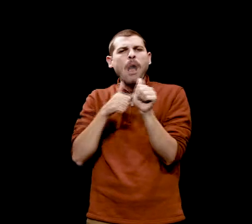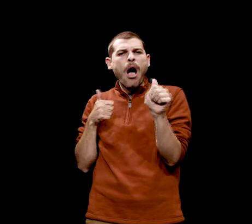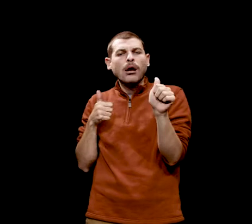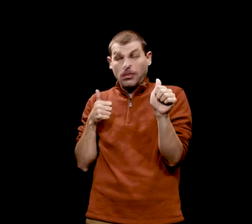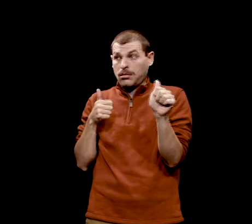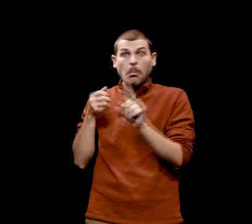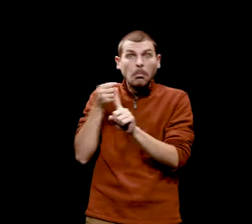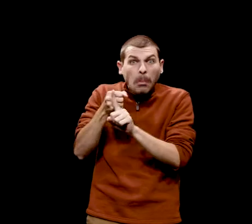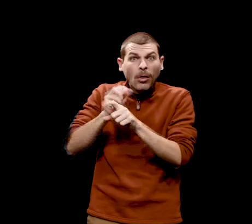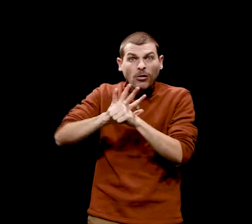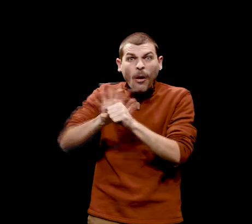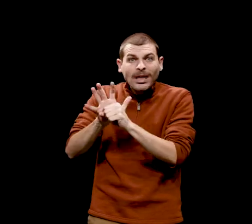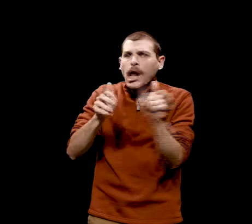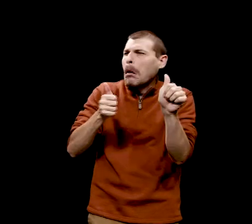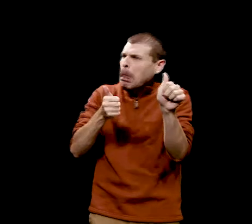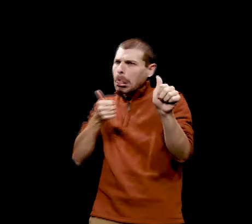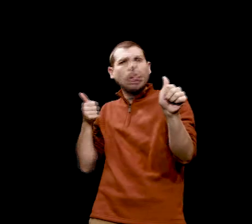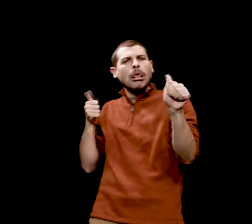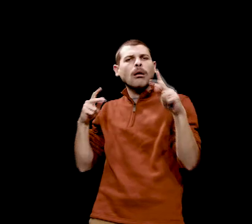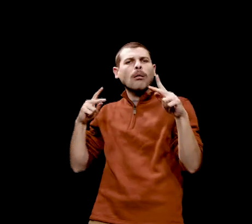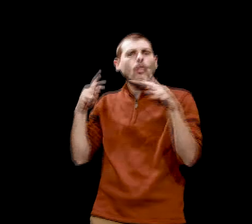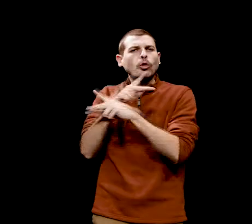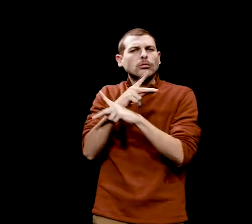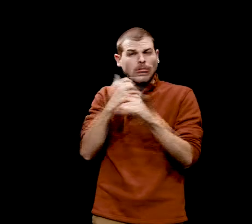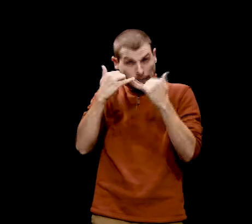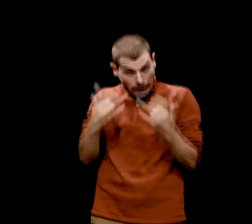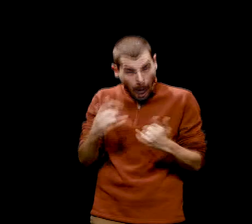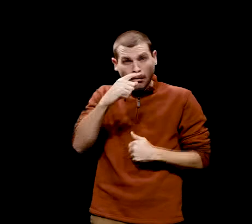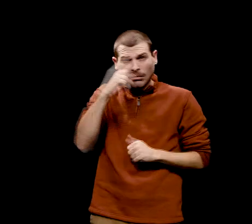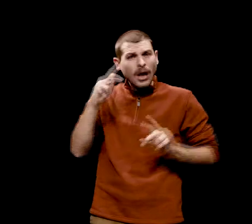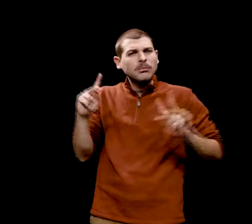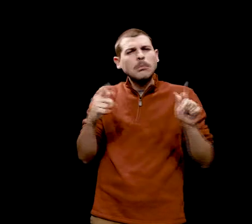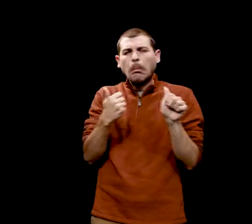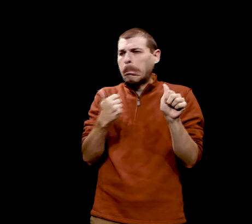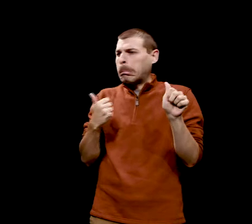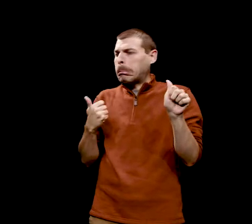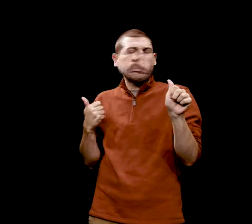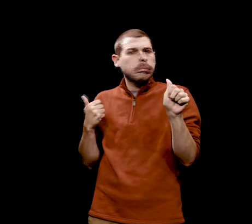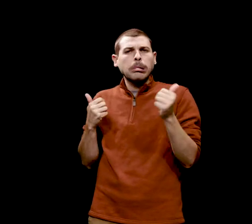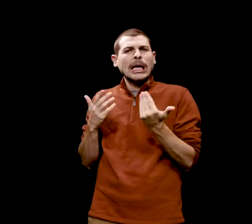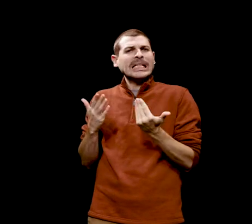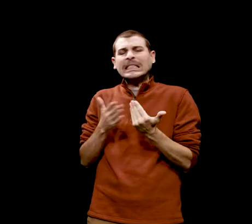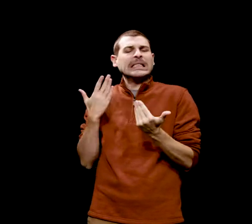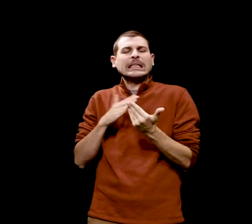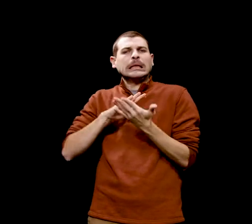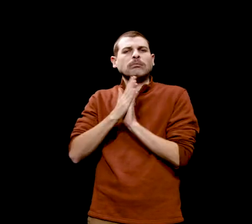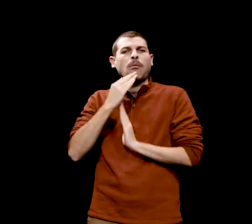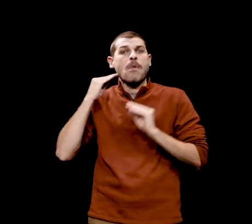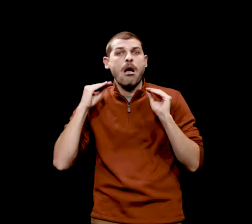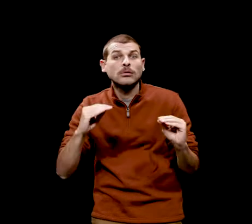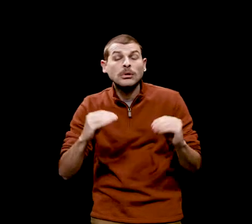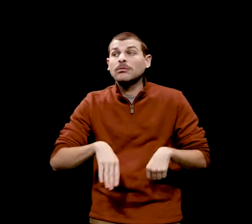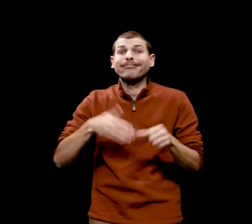prosperity. COVID-19 has only widened this gap, leaving Black Oregonians as some of the most vulnerable to houselessness,